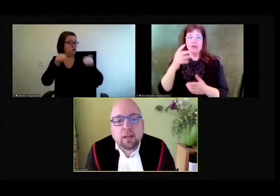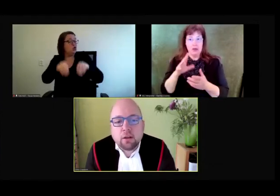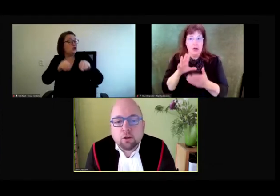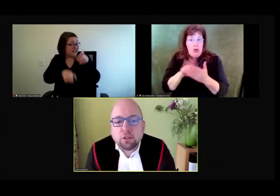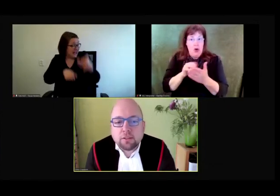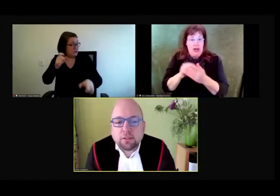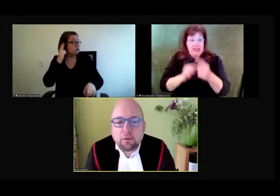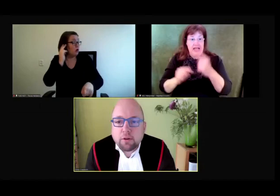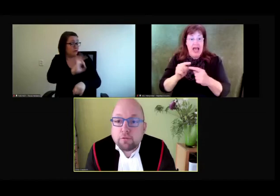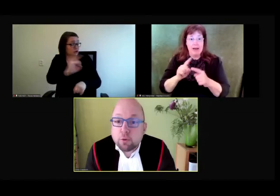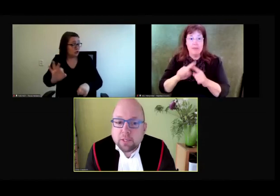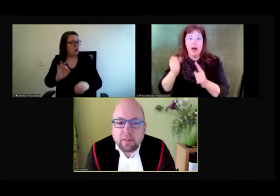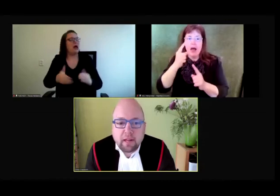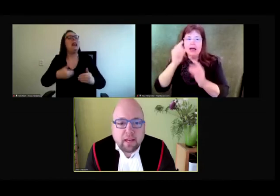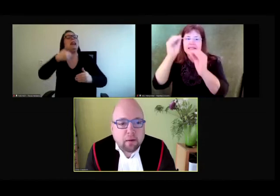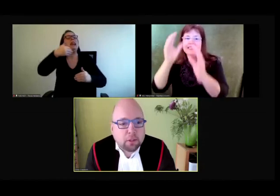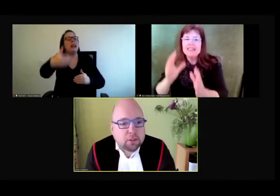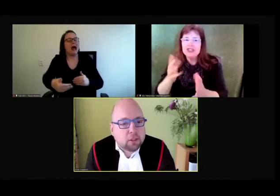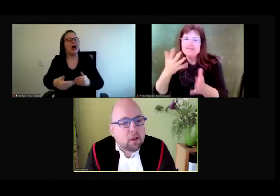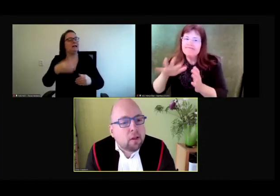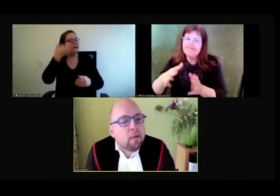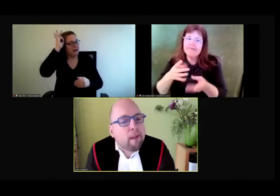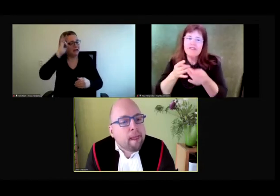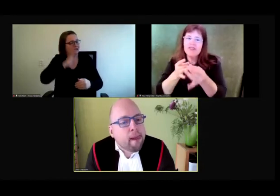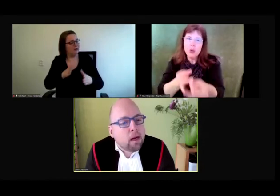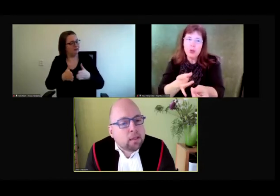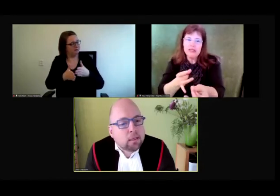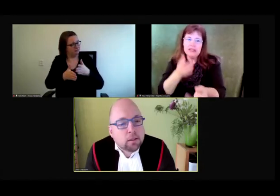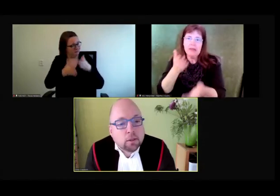NGT and not necessarily fluent in that language.